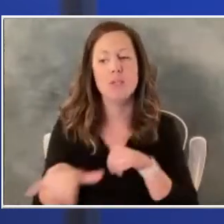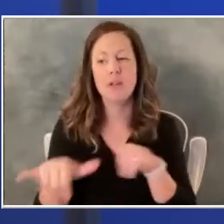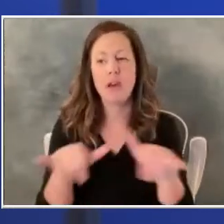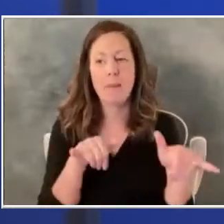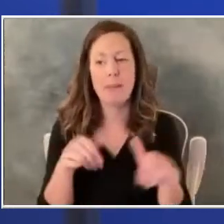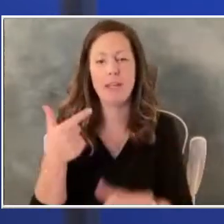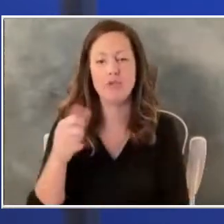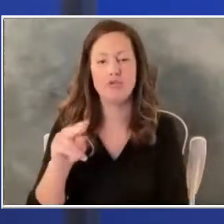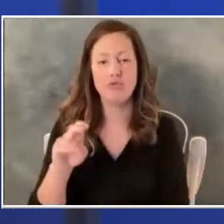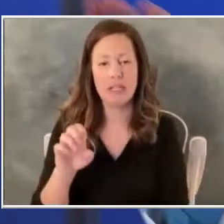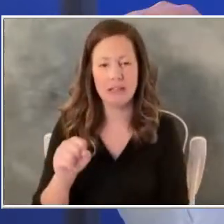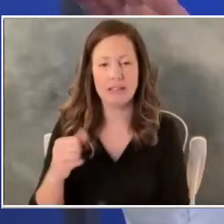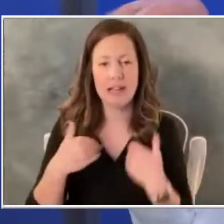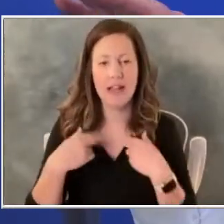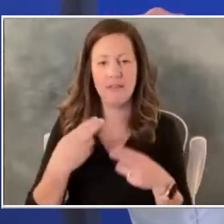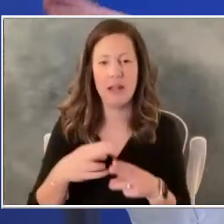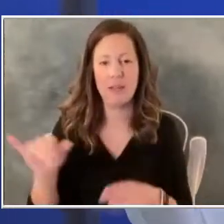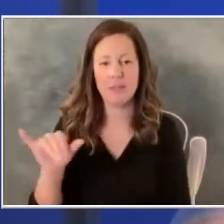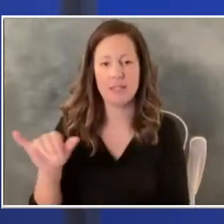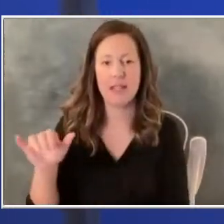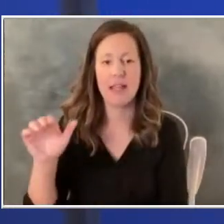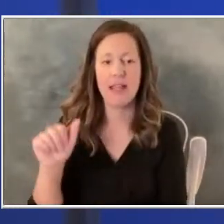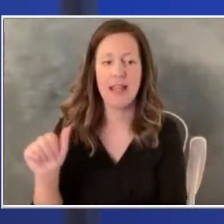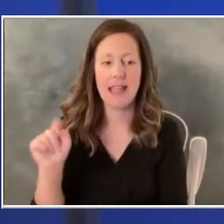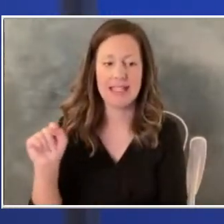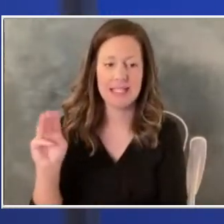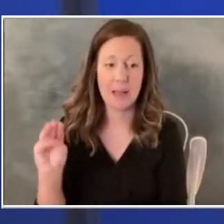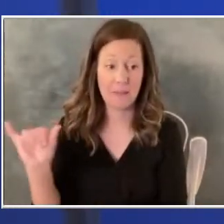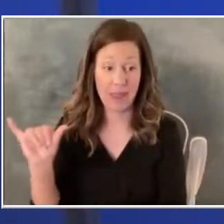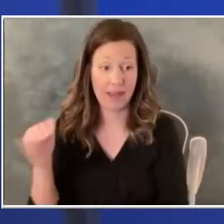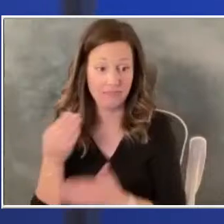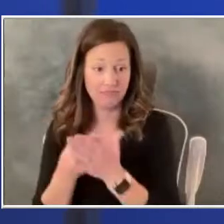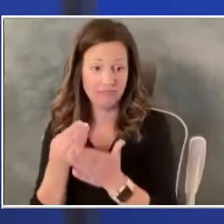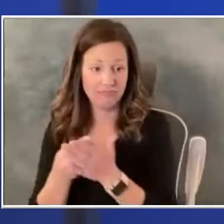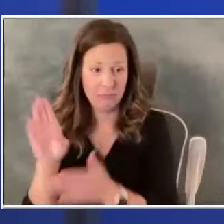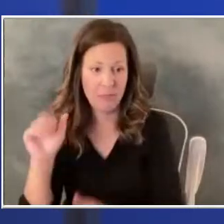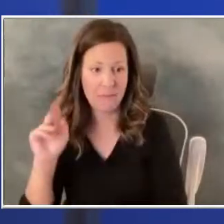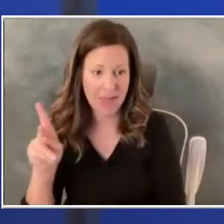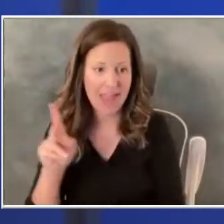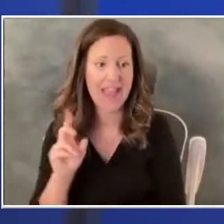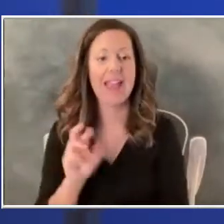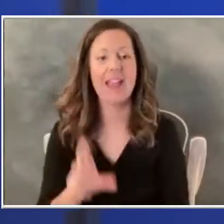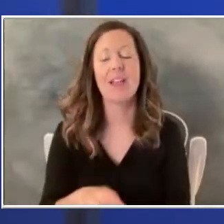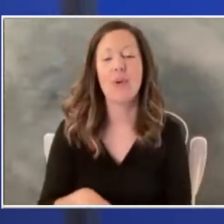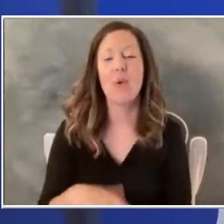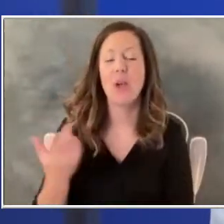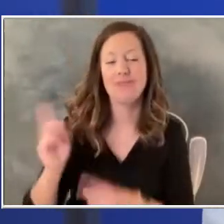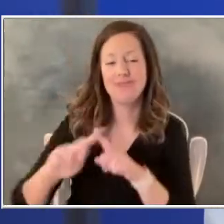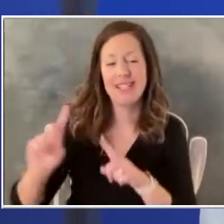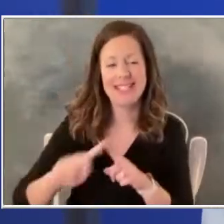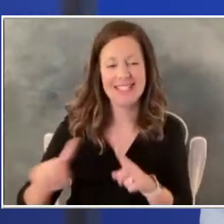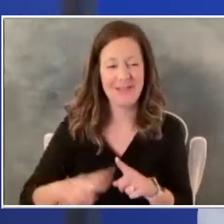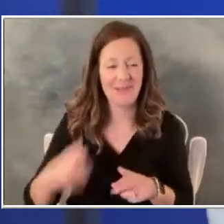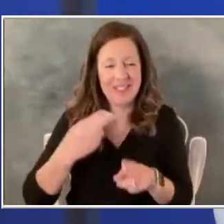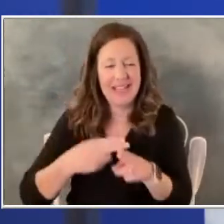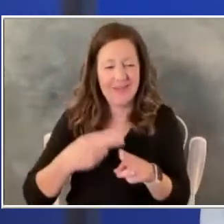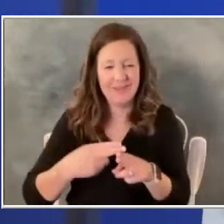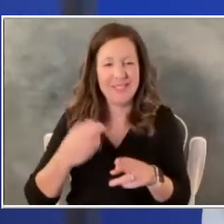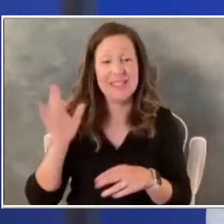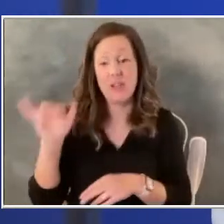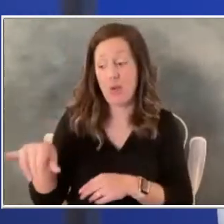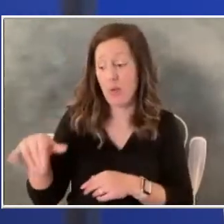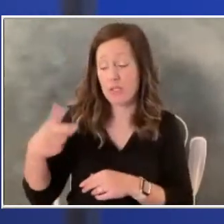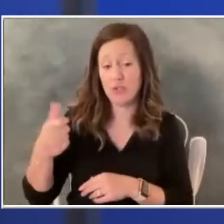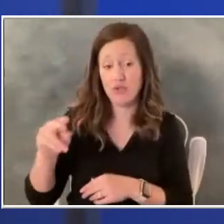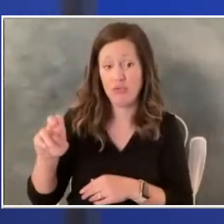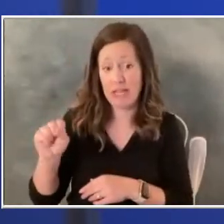have names like ATM, you know, like your bank, or CHEK2. Those genes are, those last two are